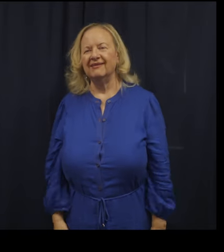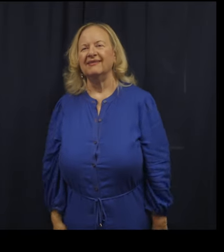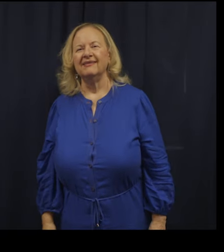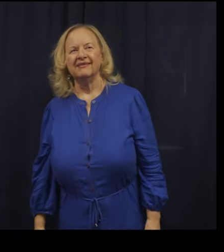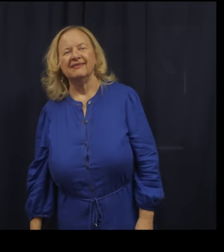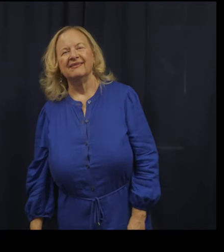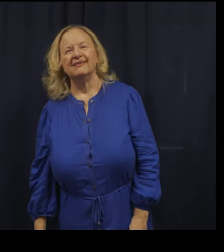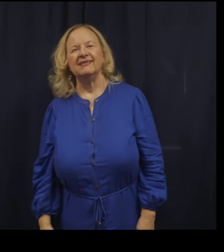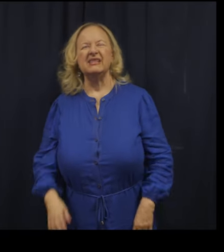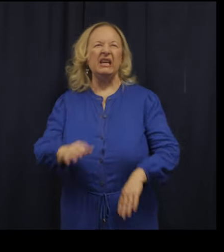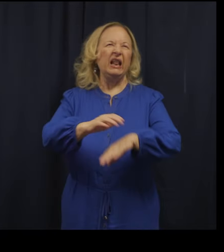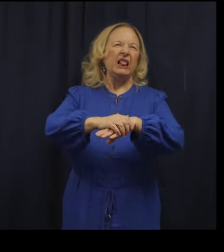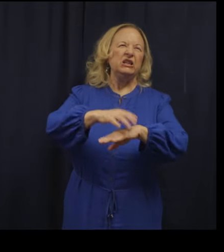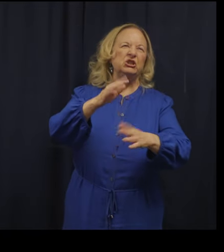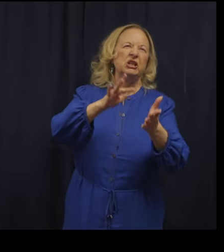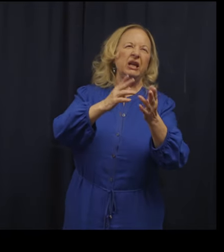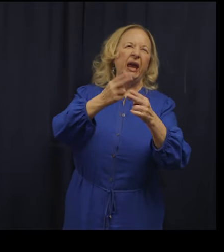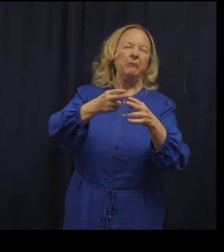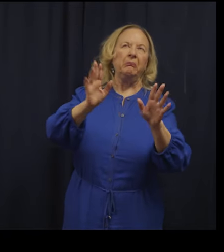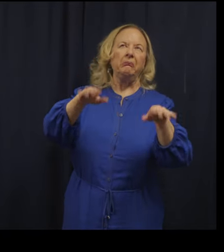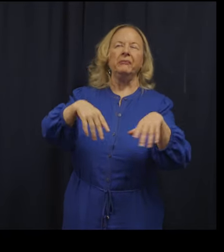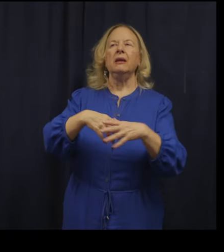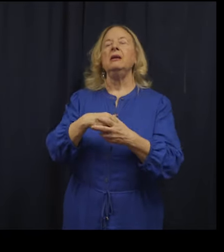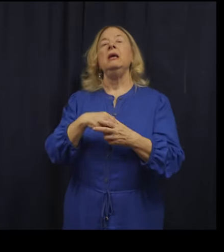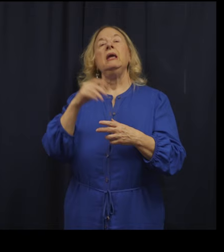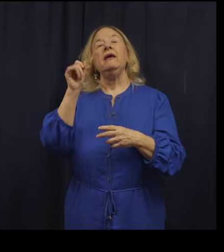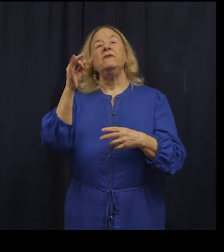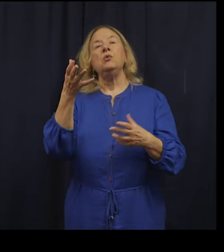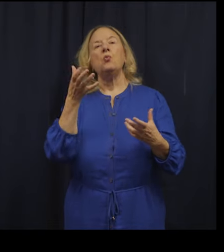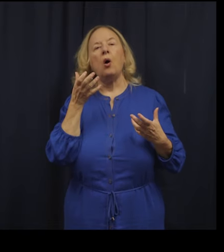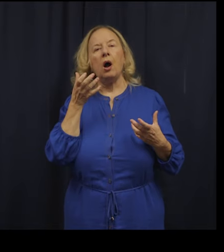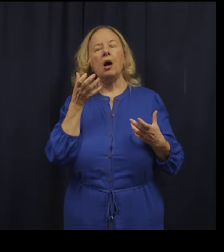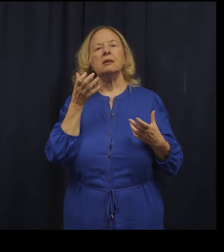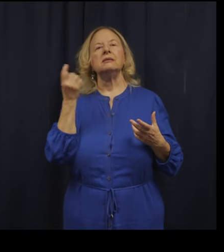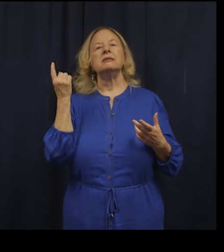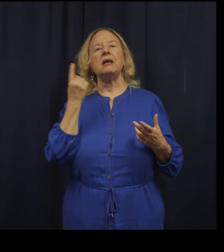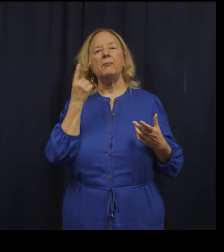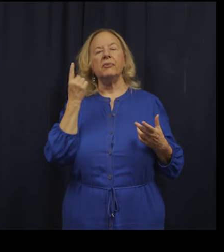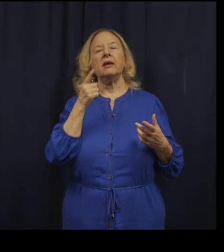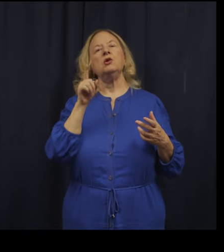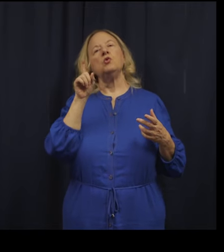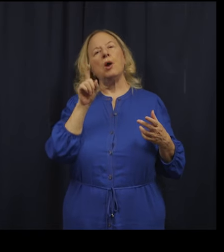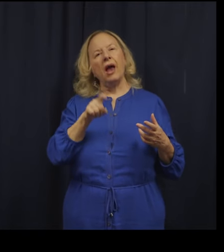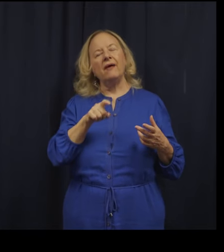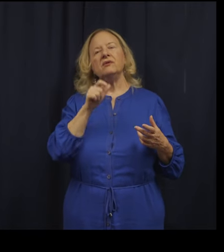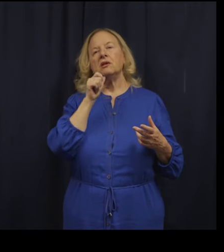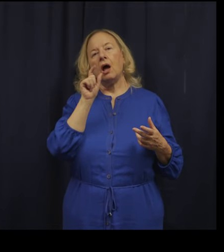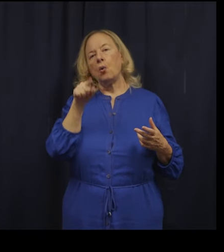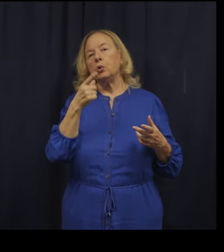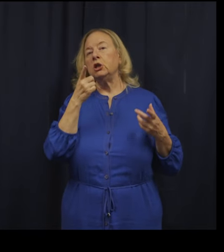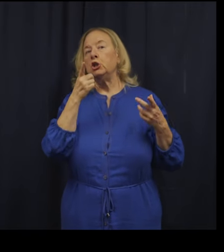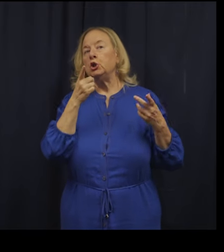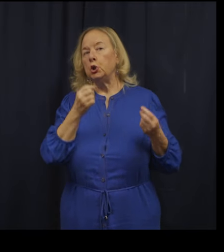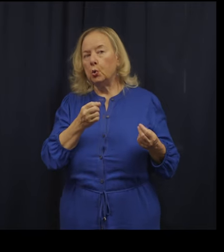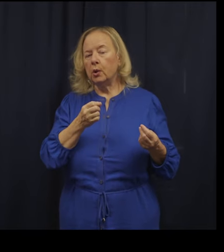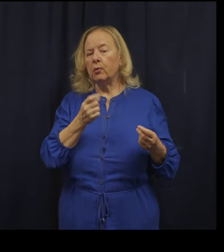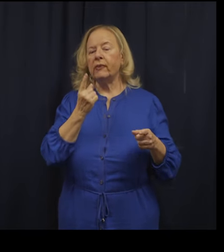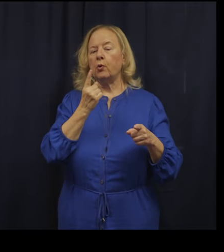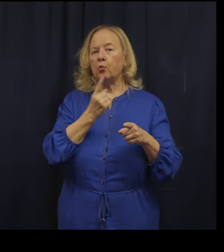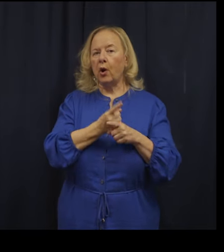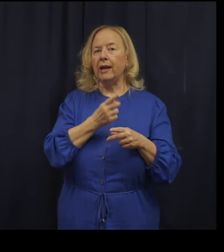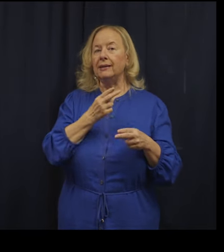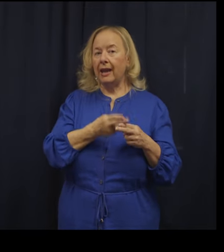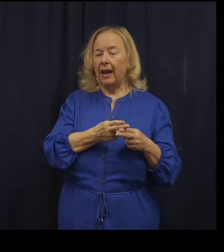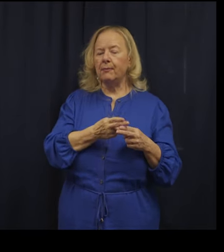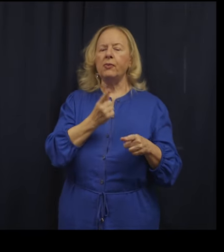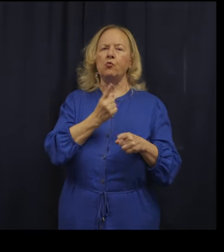Okay? So, if we want something, we have to not only do it with the right